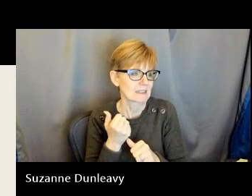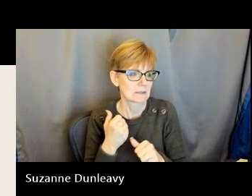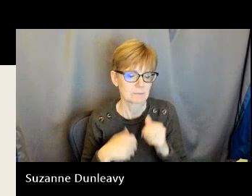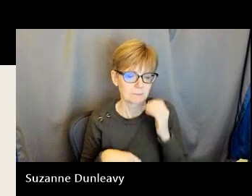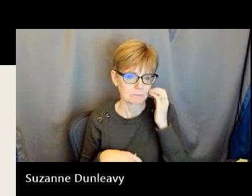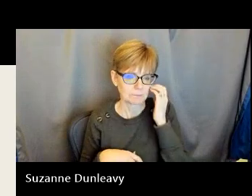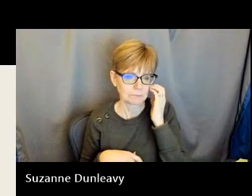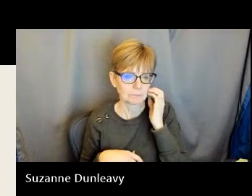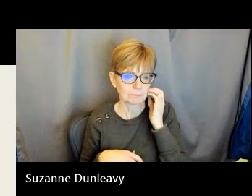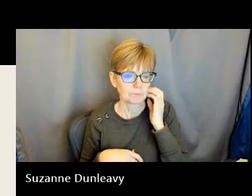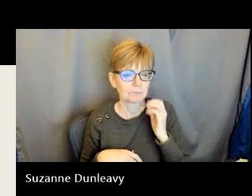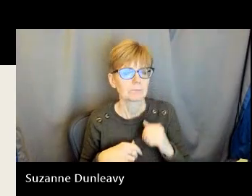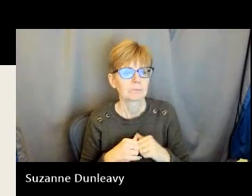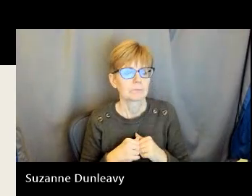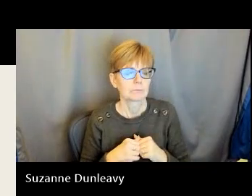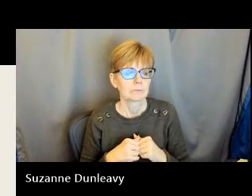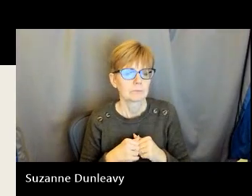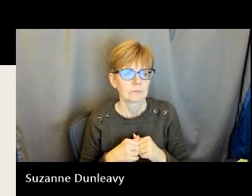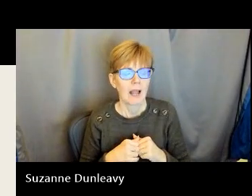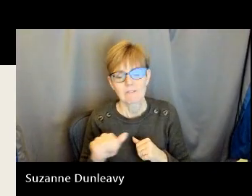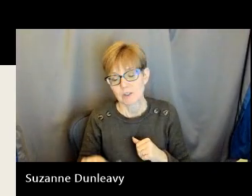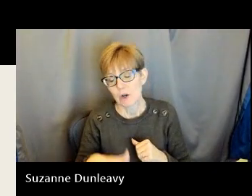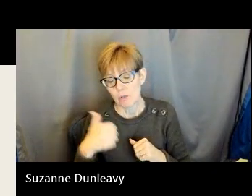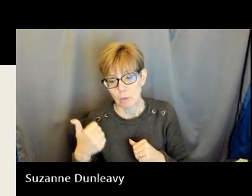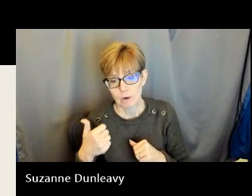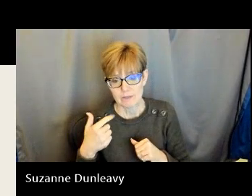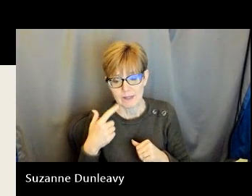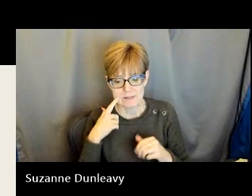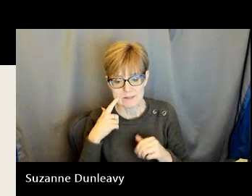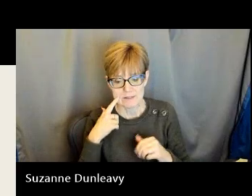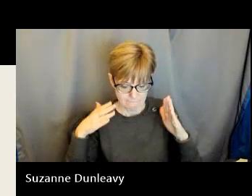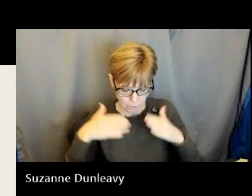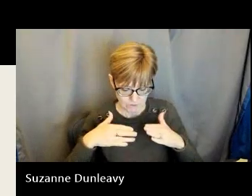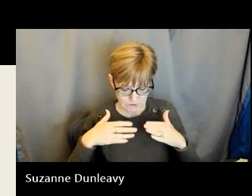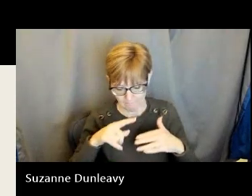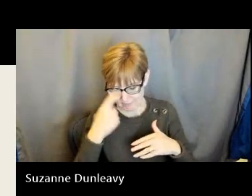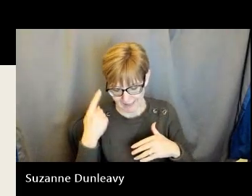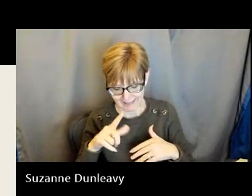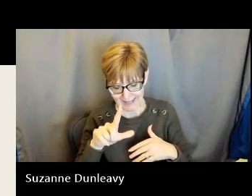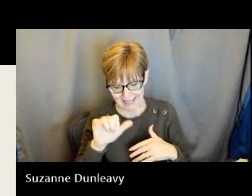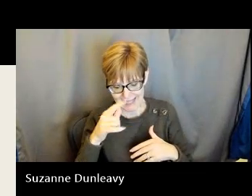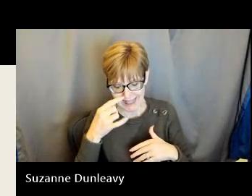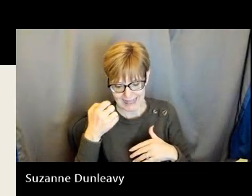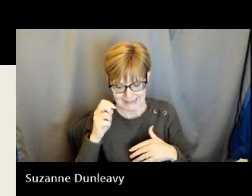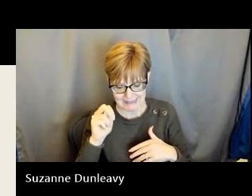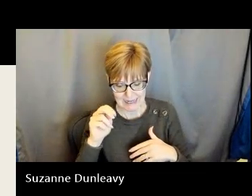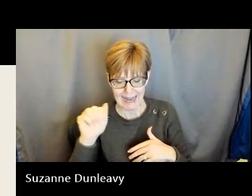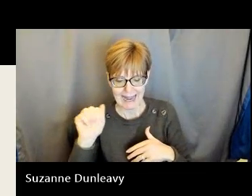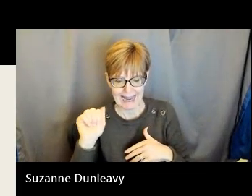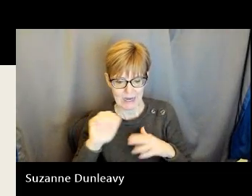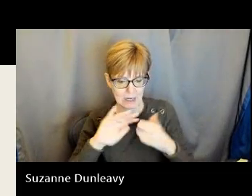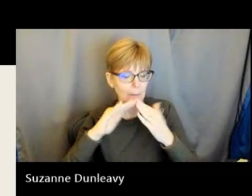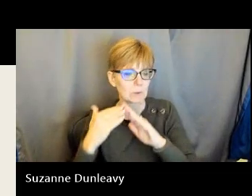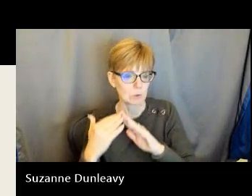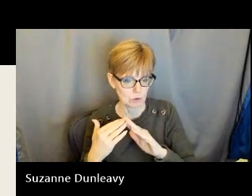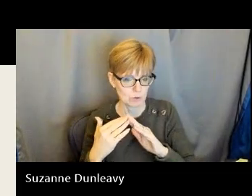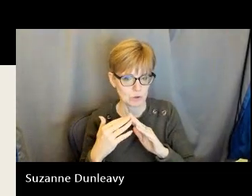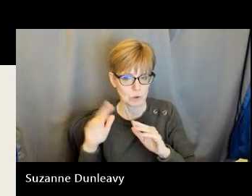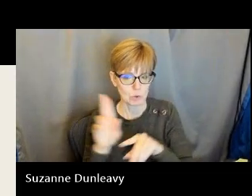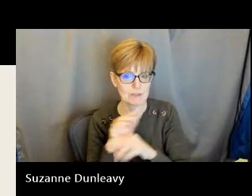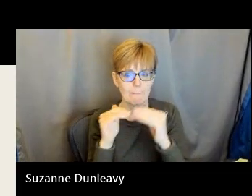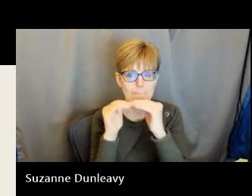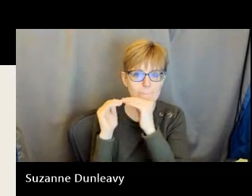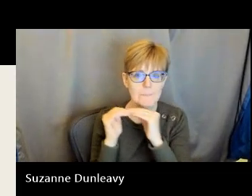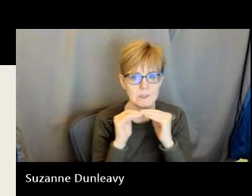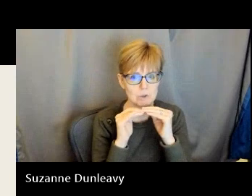project focusing on Black and Latinx communities, using peer educators and coaches to work with patients after they've been